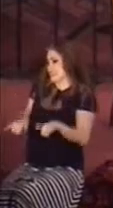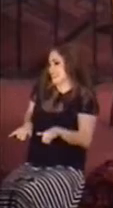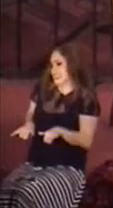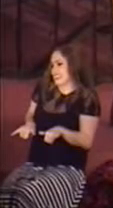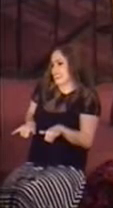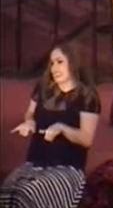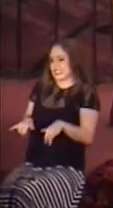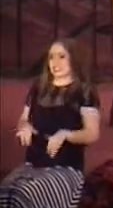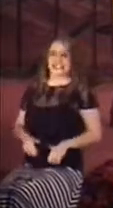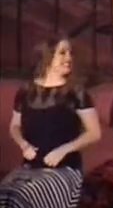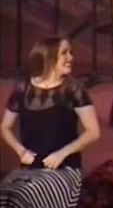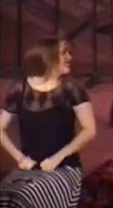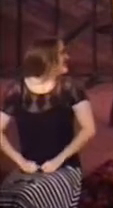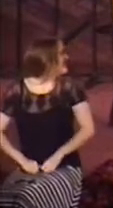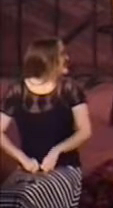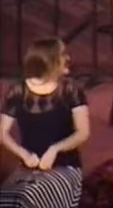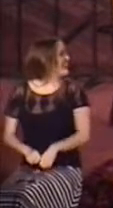This is in